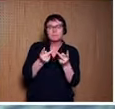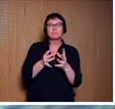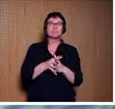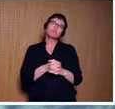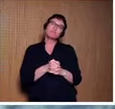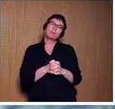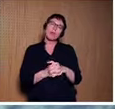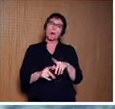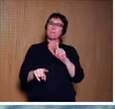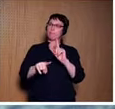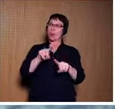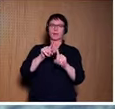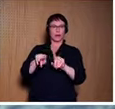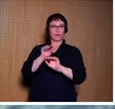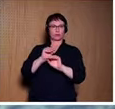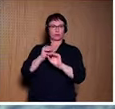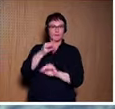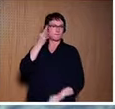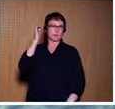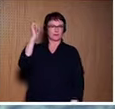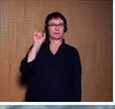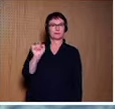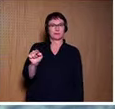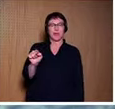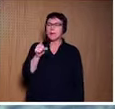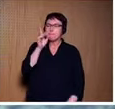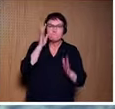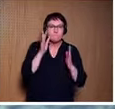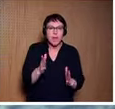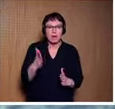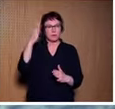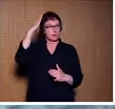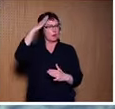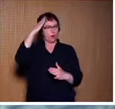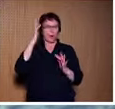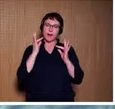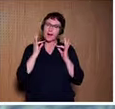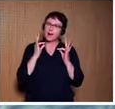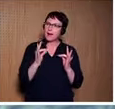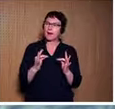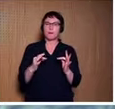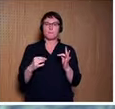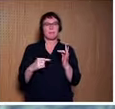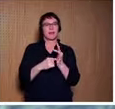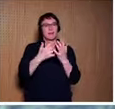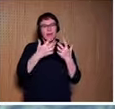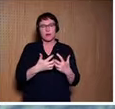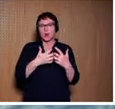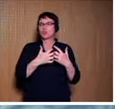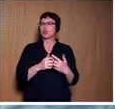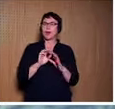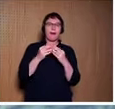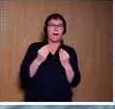political education around critical media literacy, around technology, around data protection and